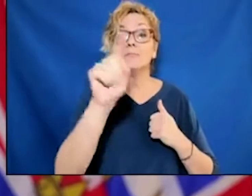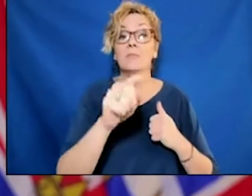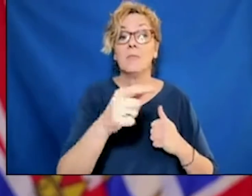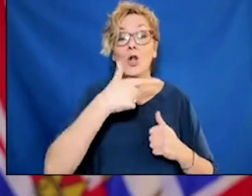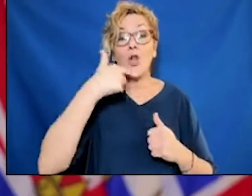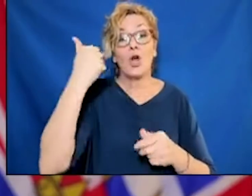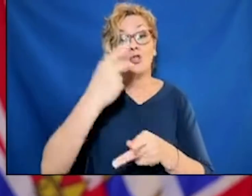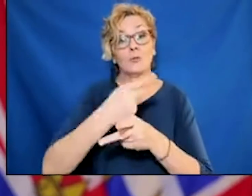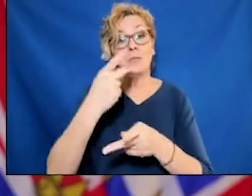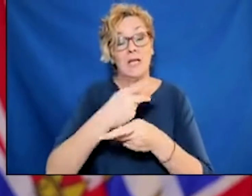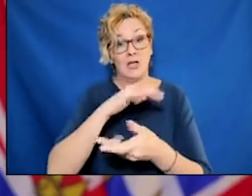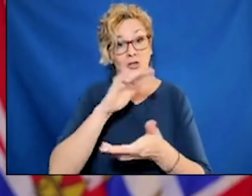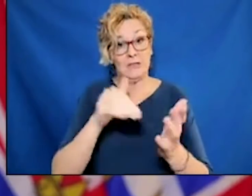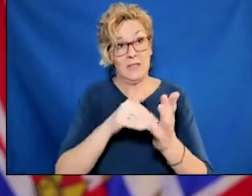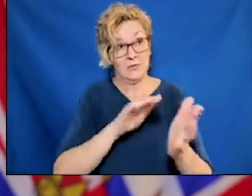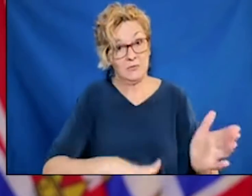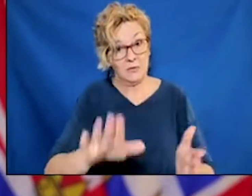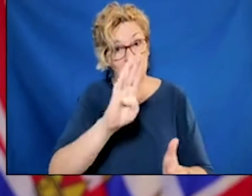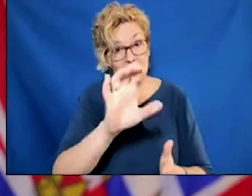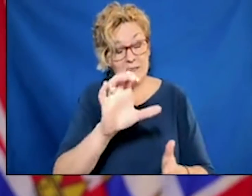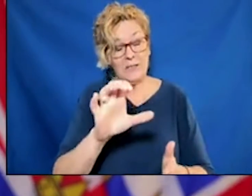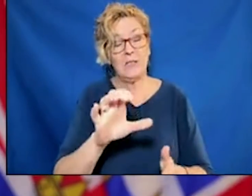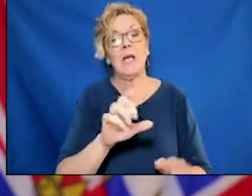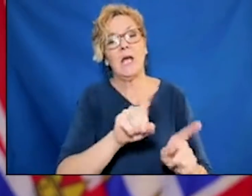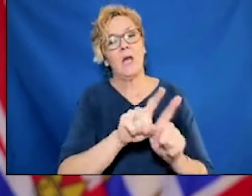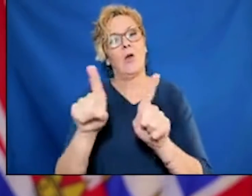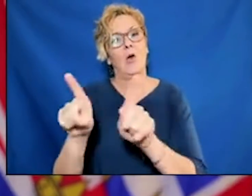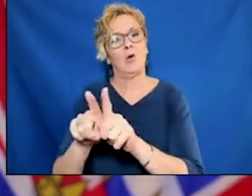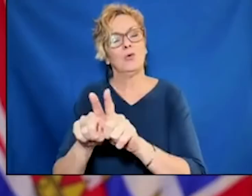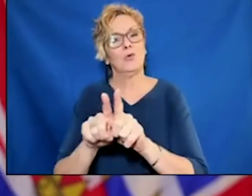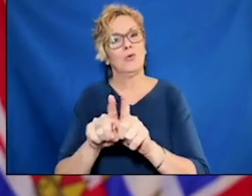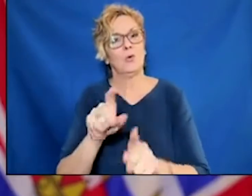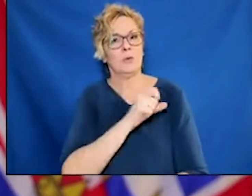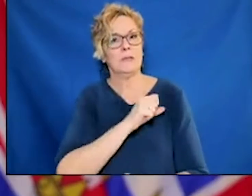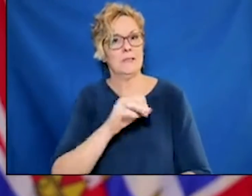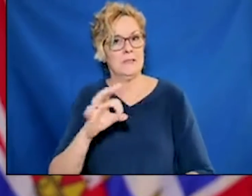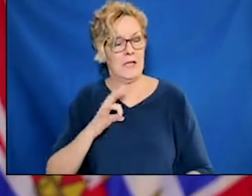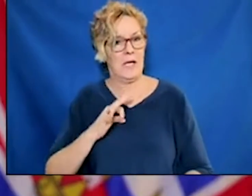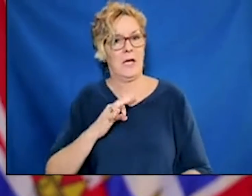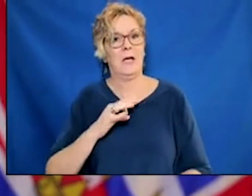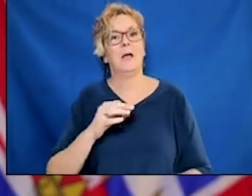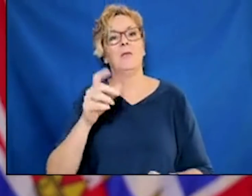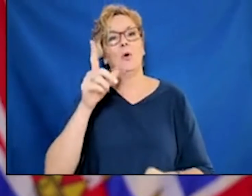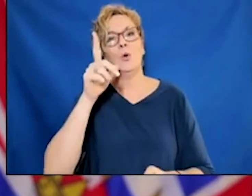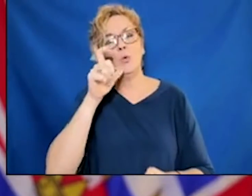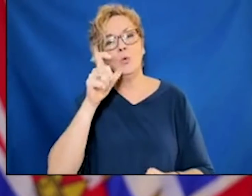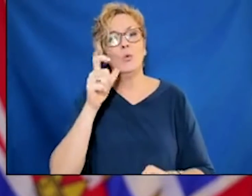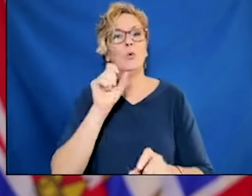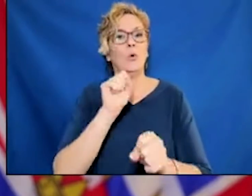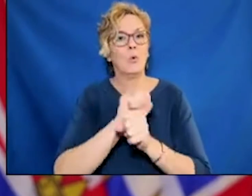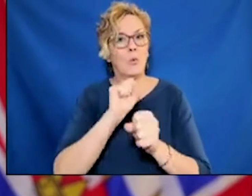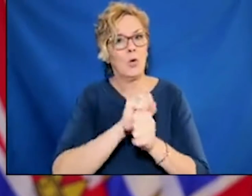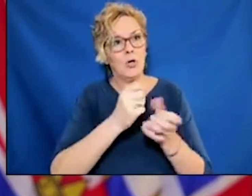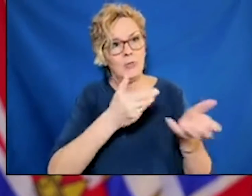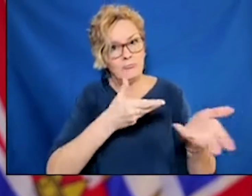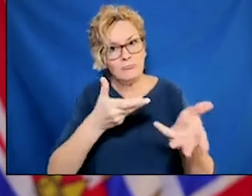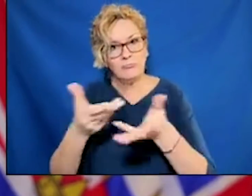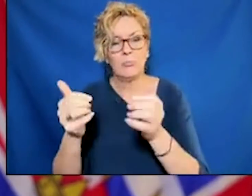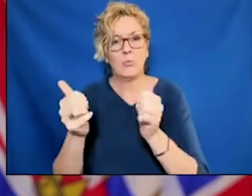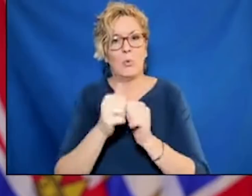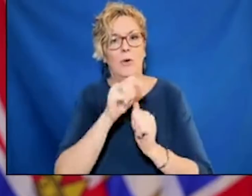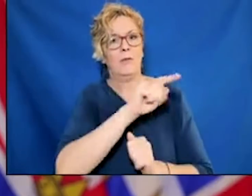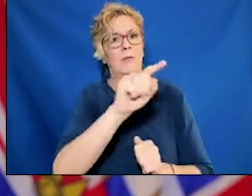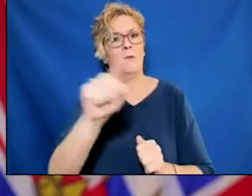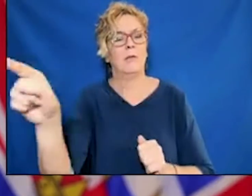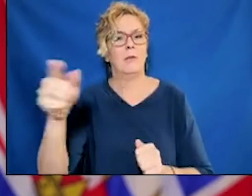province, as well as the key roles that we have in our acute care facilities. As you